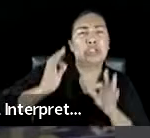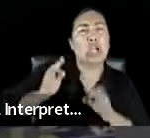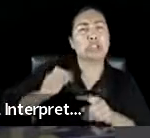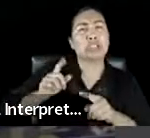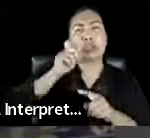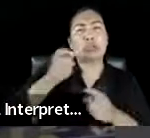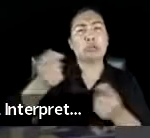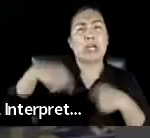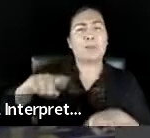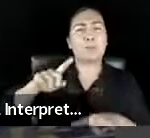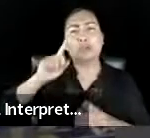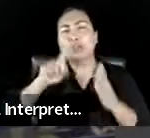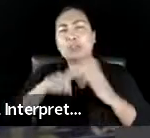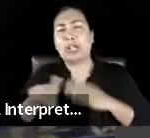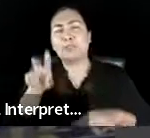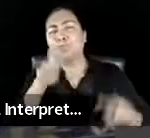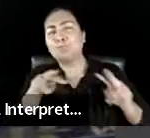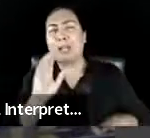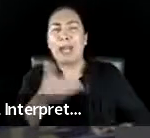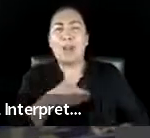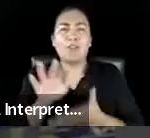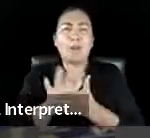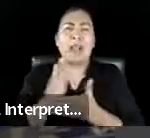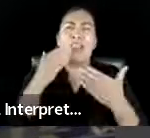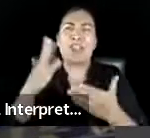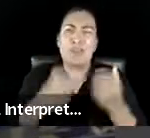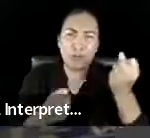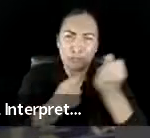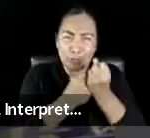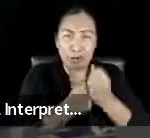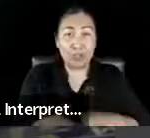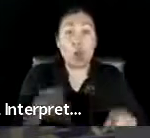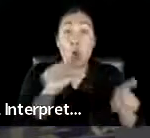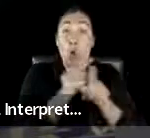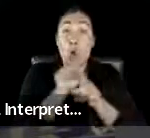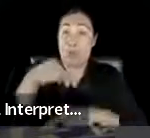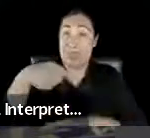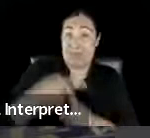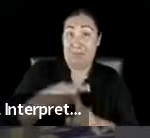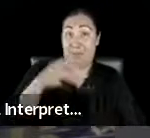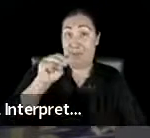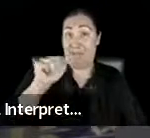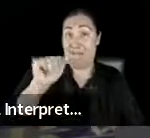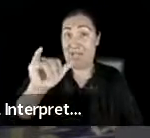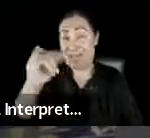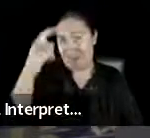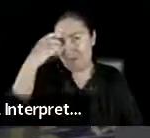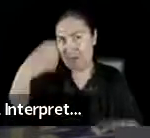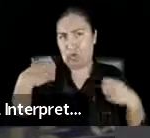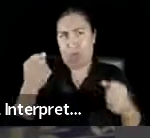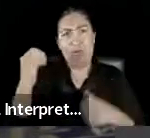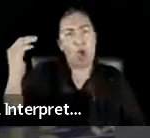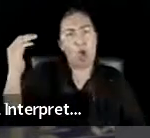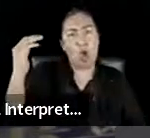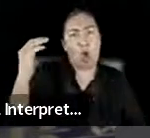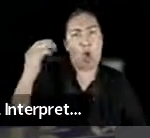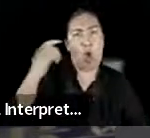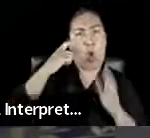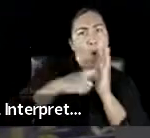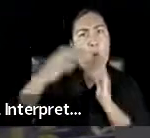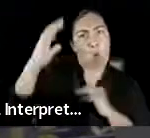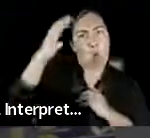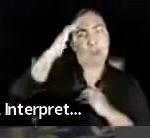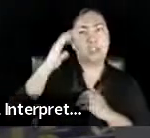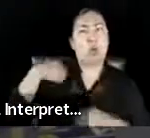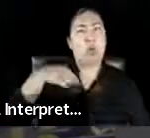thank you so much for the time and support you put in. May is also Mental Health Awareness Month and a time when we wear